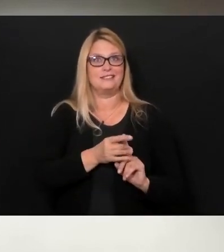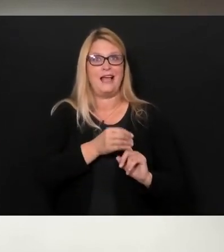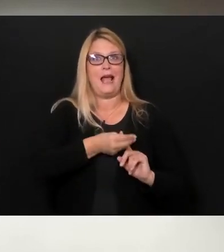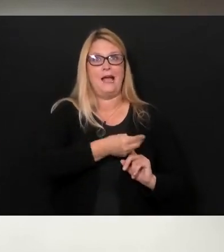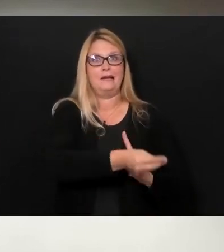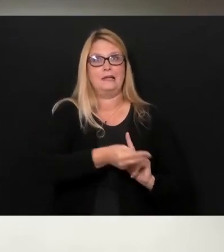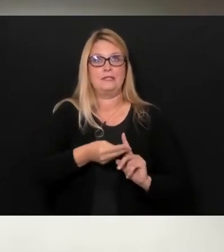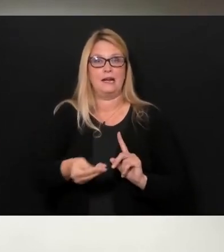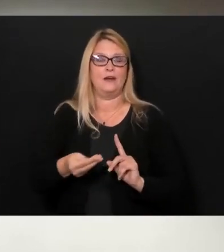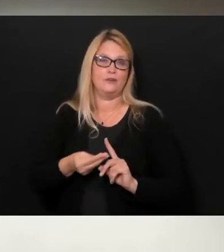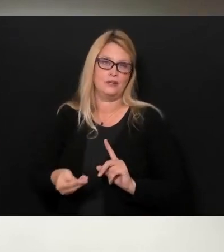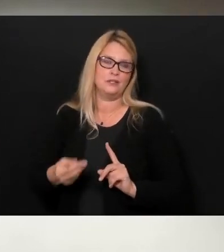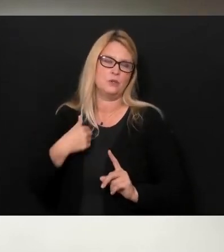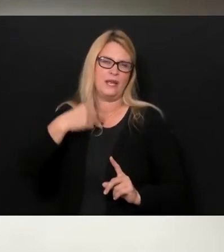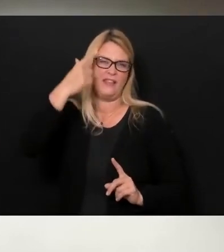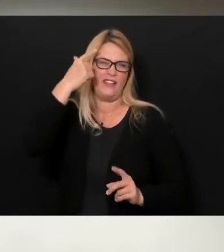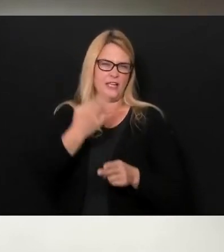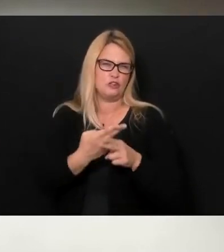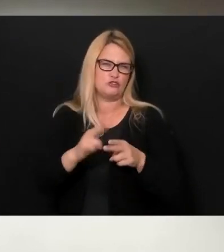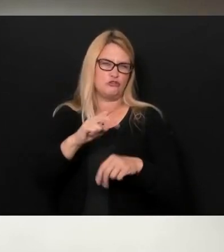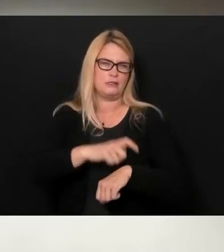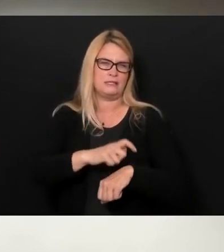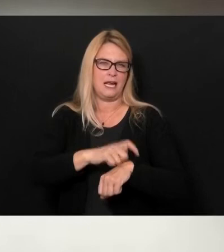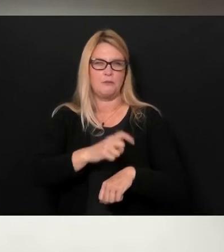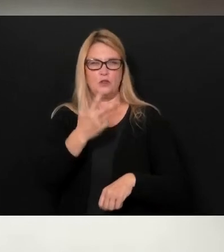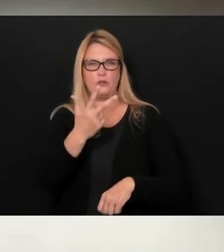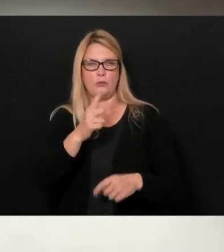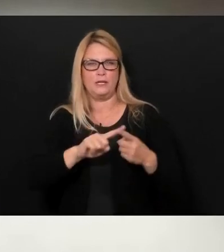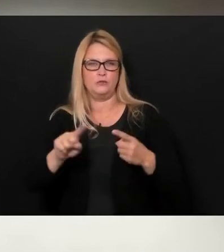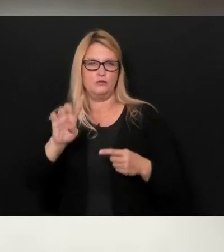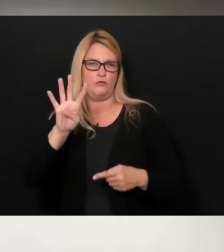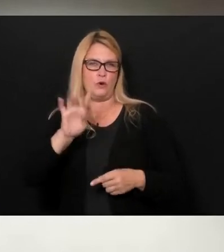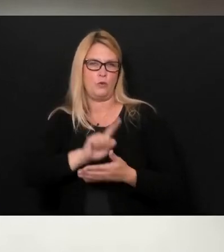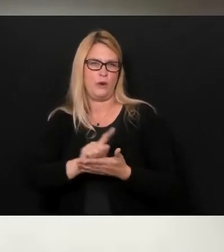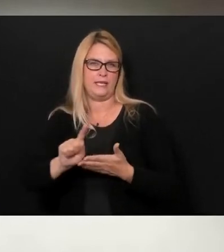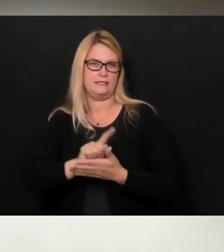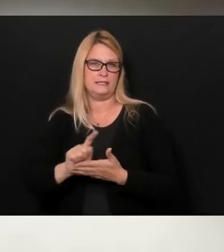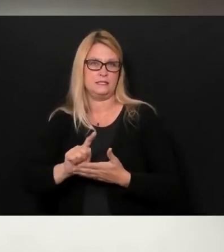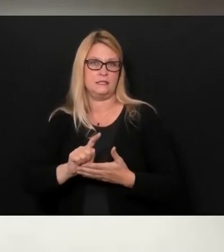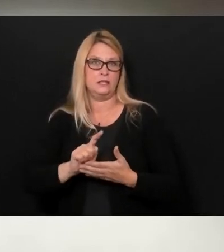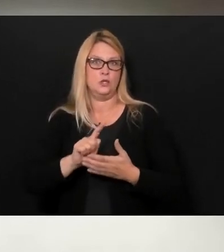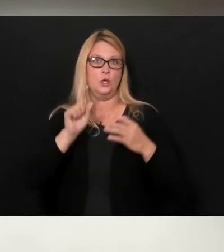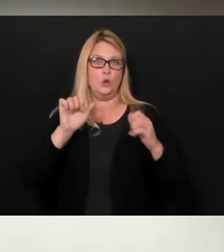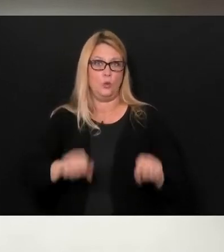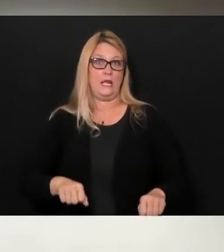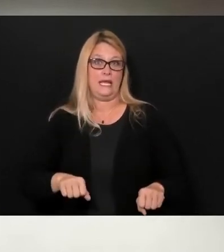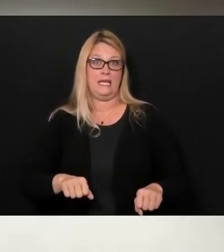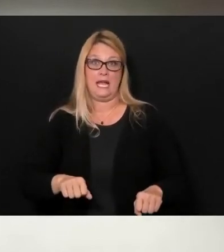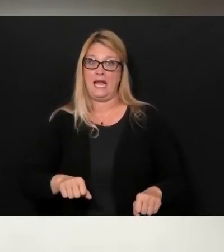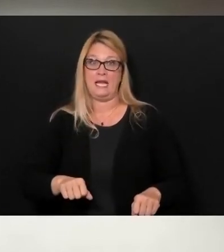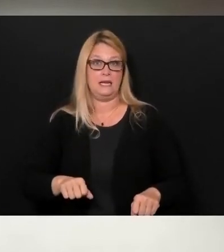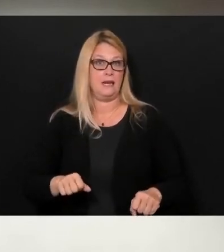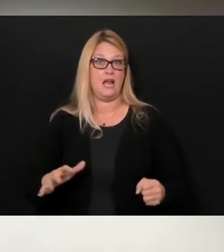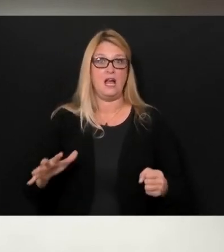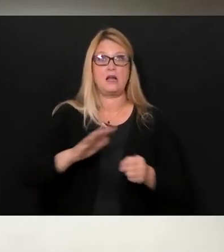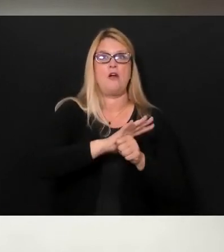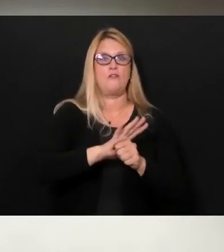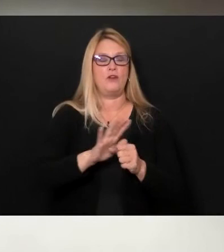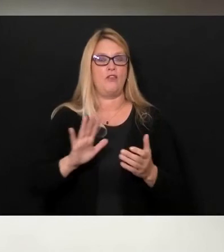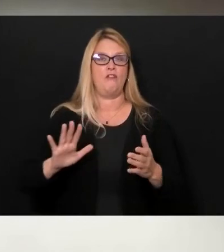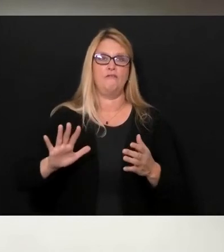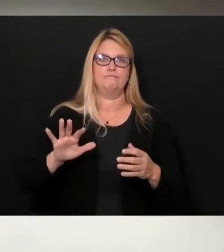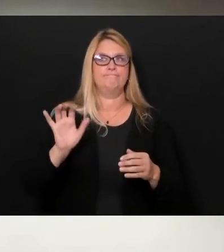very short period of time of possibly 3 to 4 weeks, we would be able to cover down on that entire population